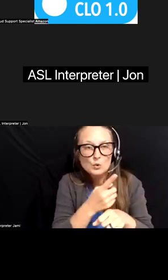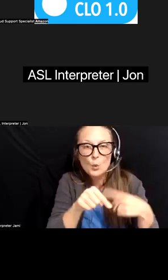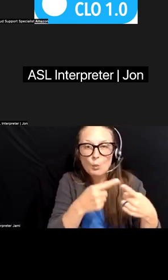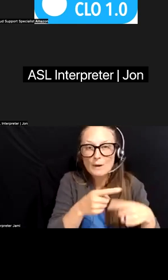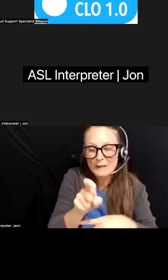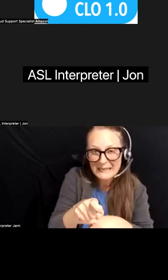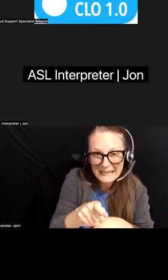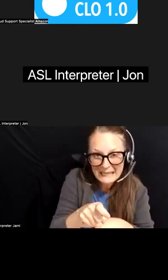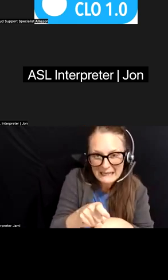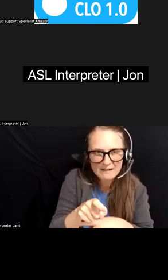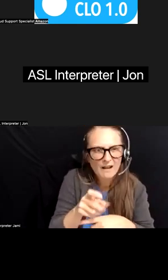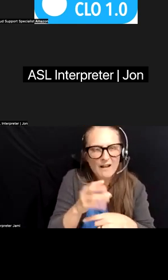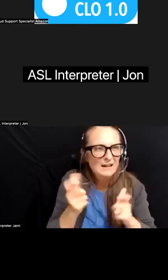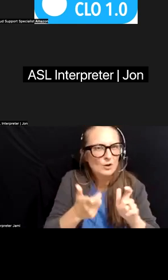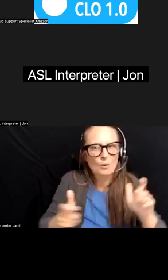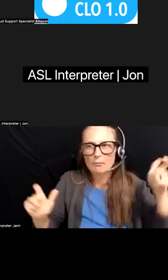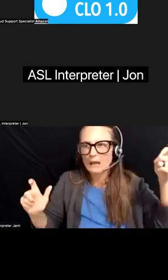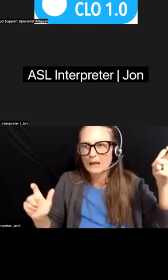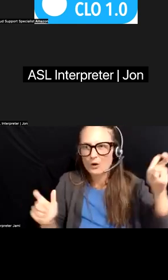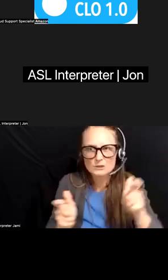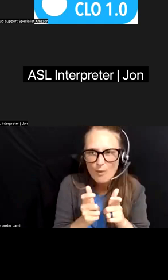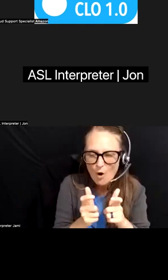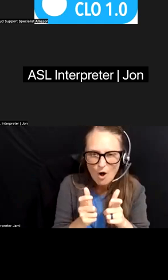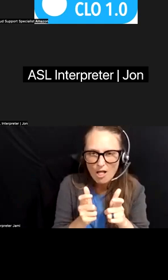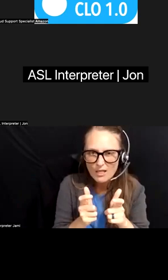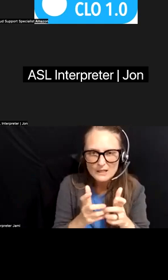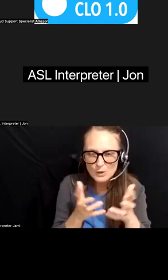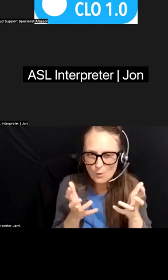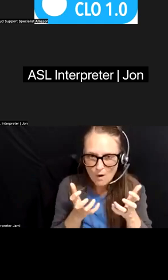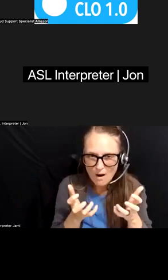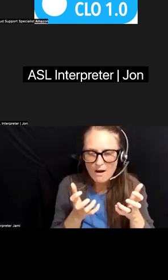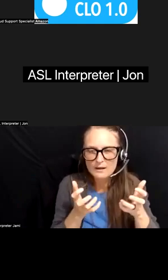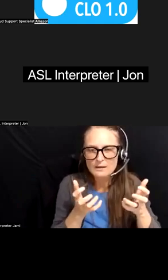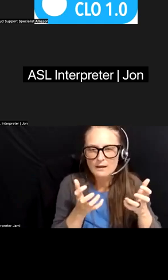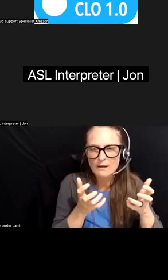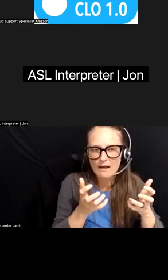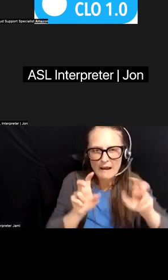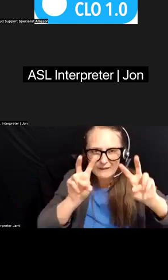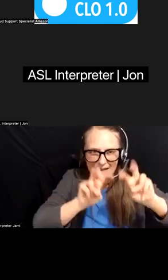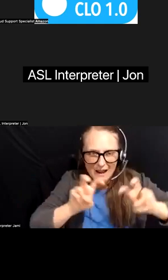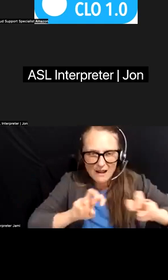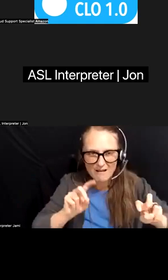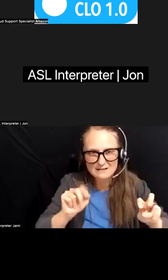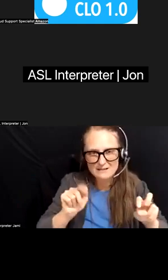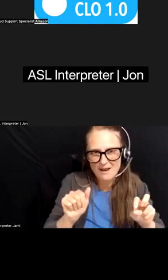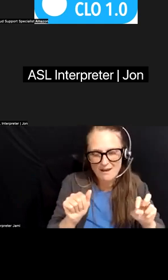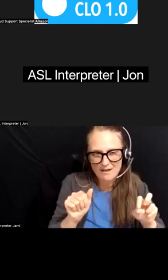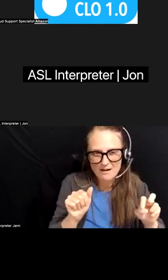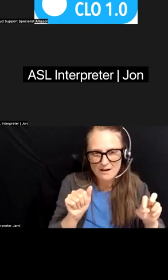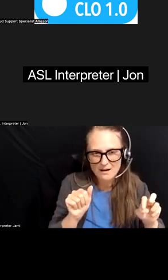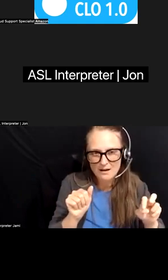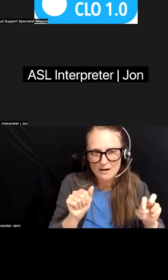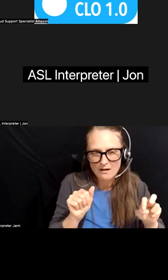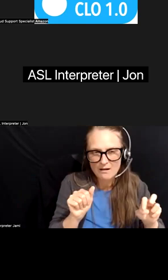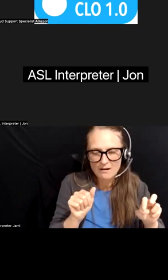can go as large or small as we need to, and analyze our data as they're